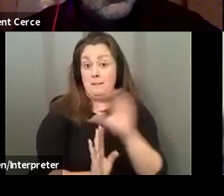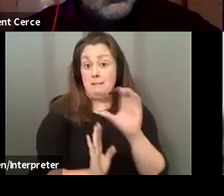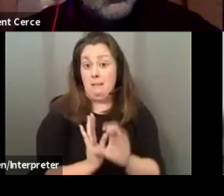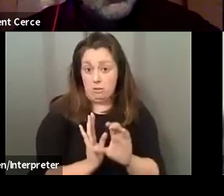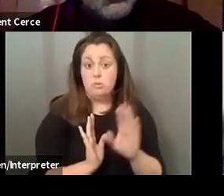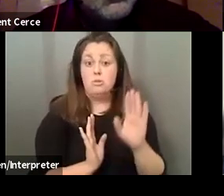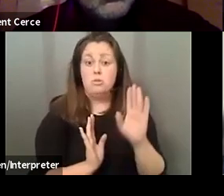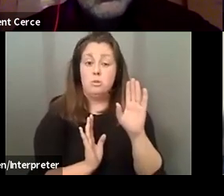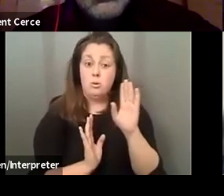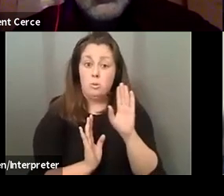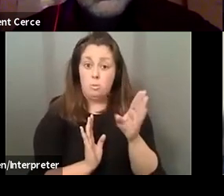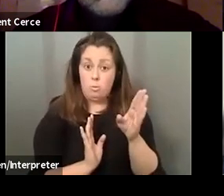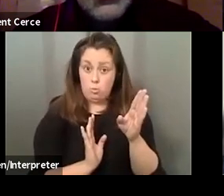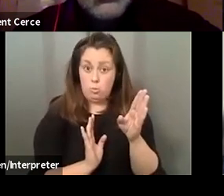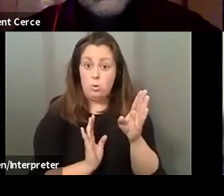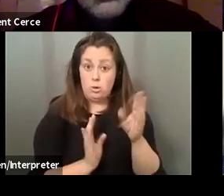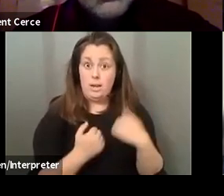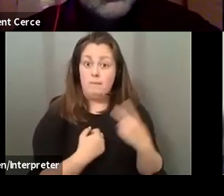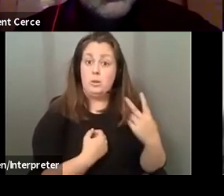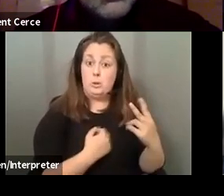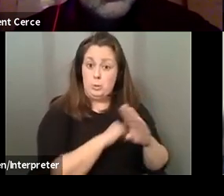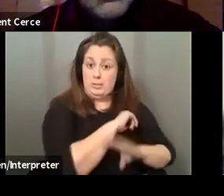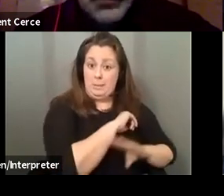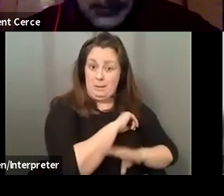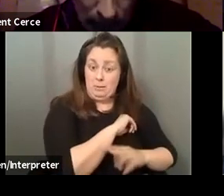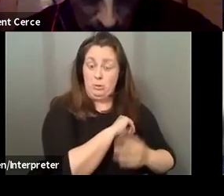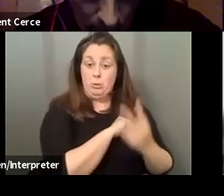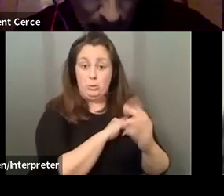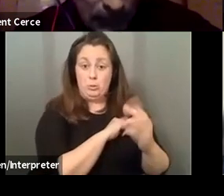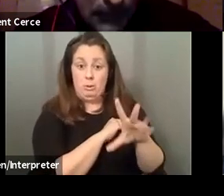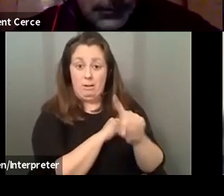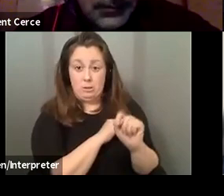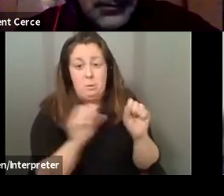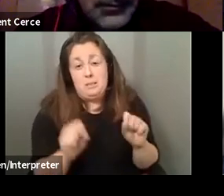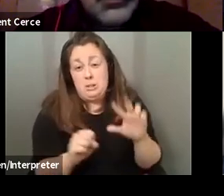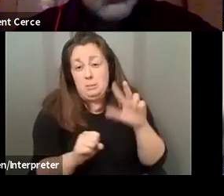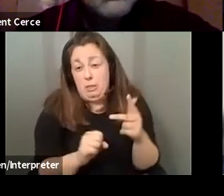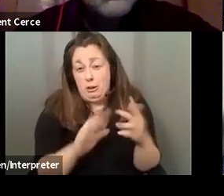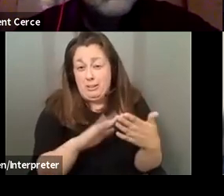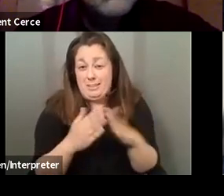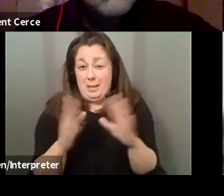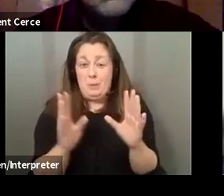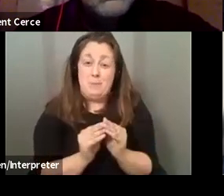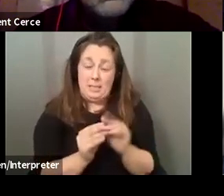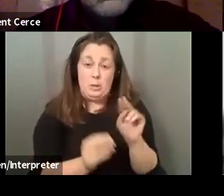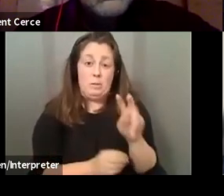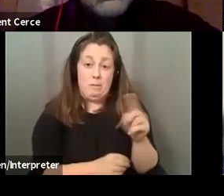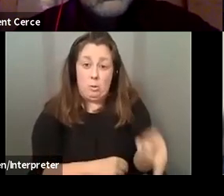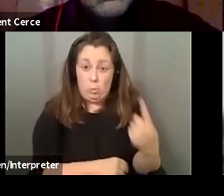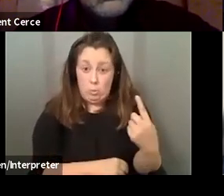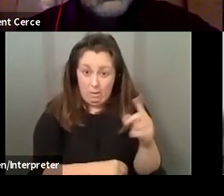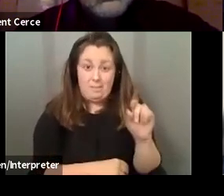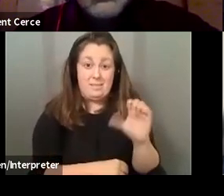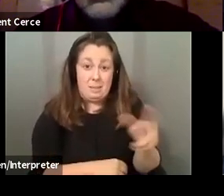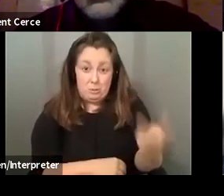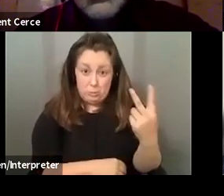that two in September, two in October, potentially a third if a town meeting, one in November, two in December, two in